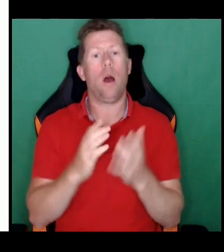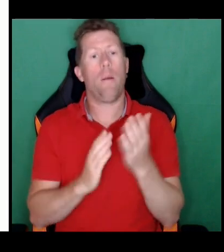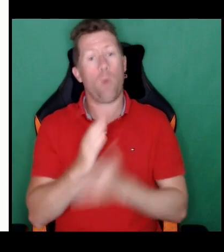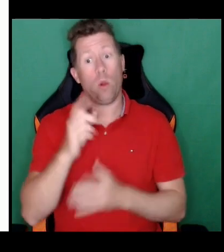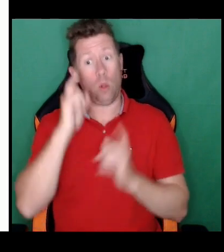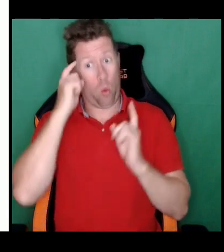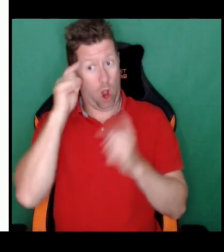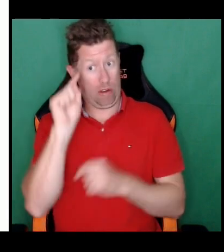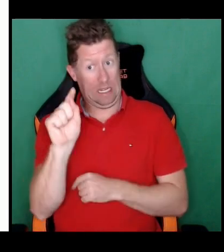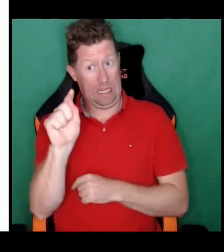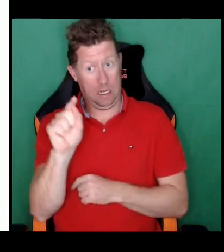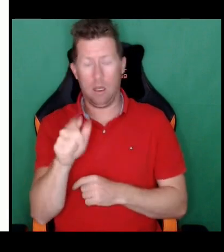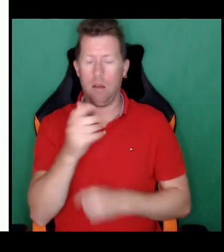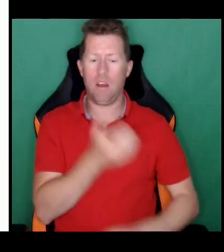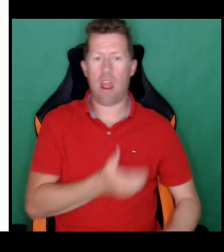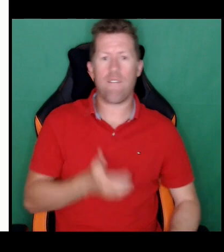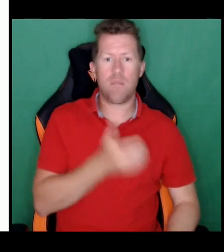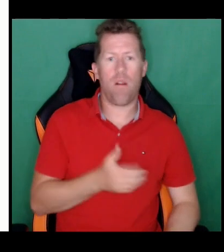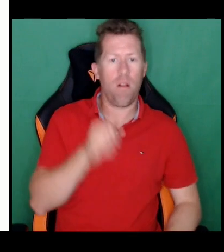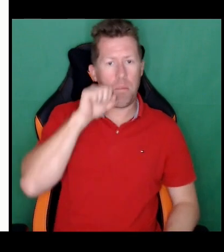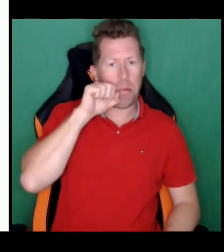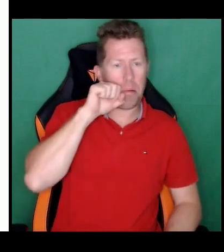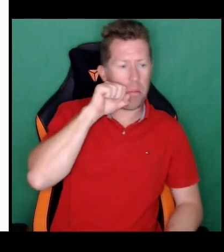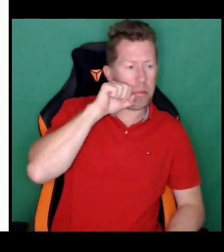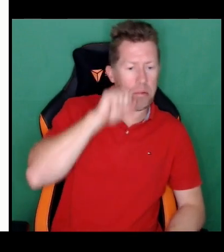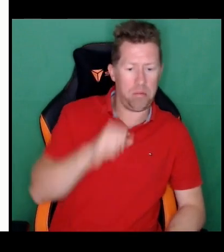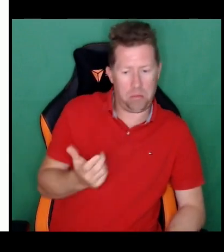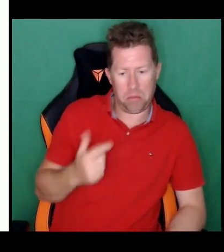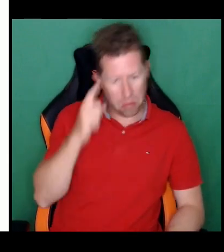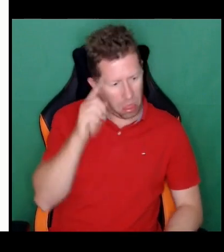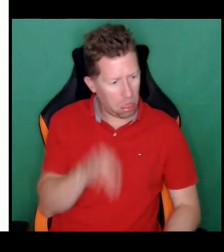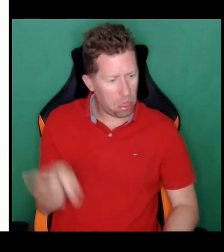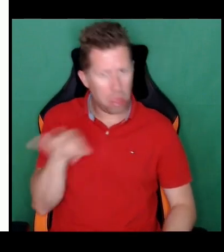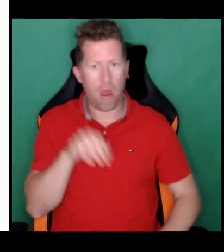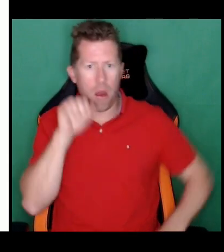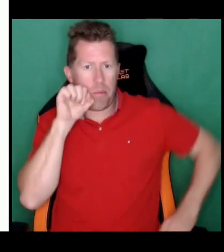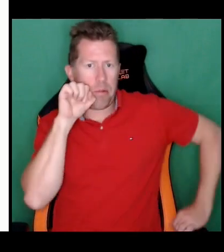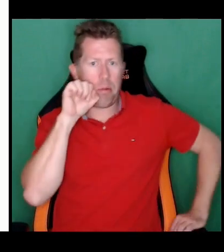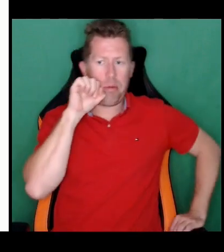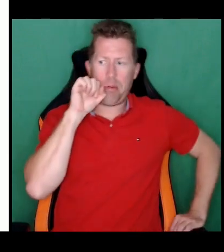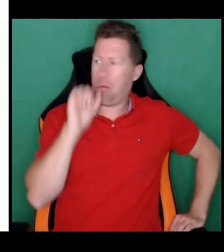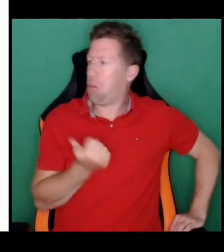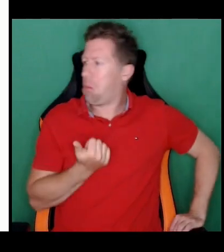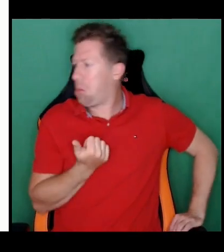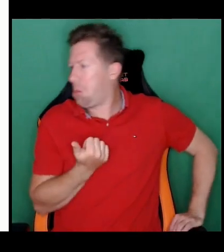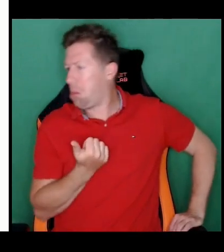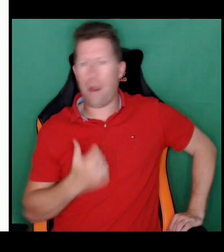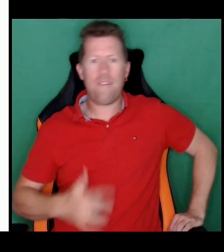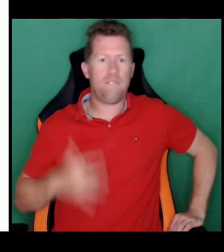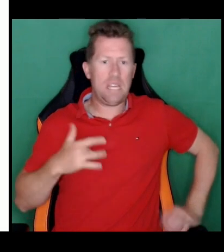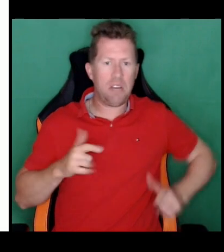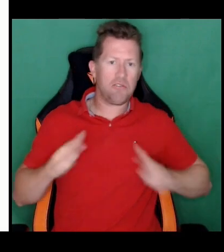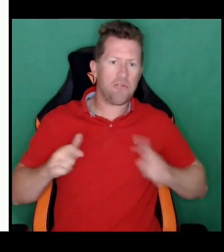is that they're very comfortable with how much they're vaping, how often they're vaping and how much, and they truly believe that they have it under